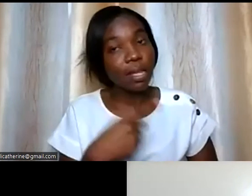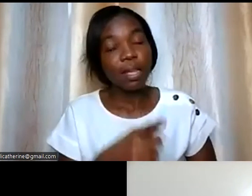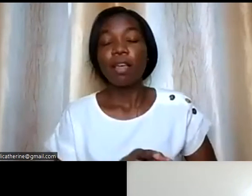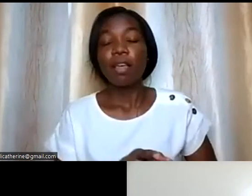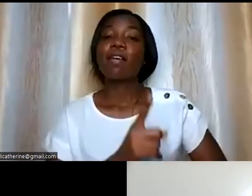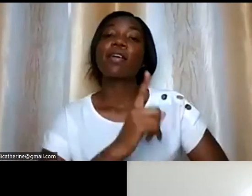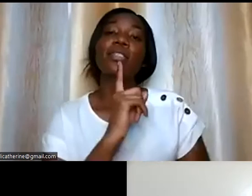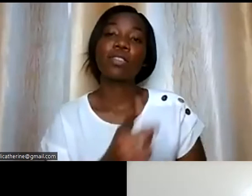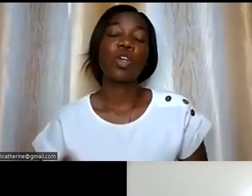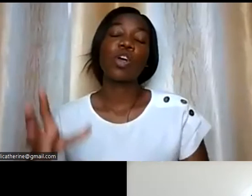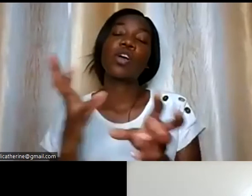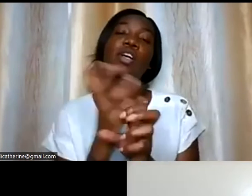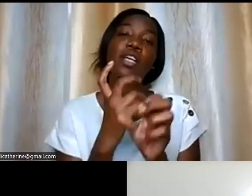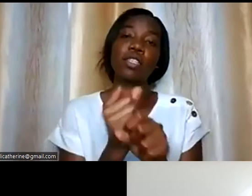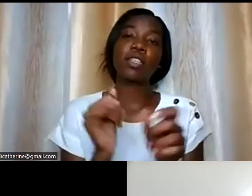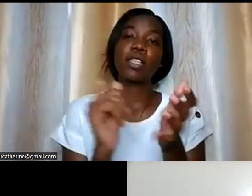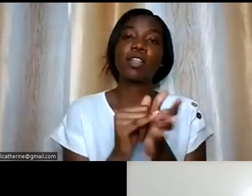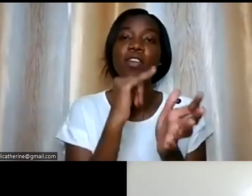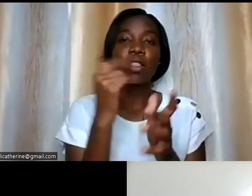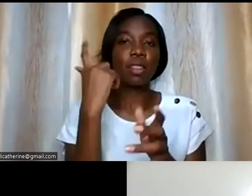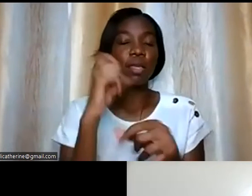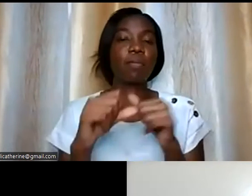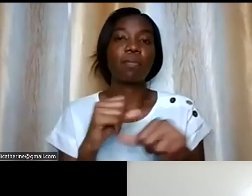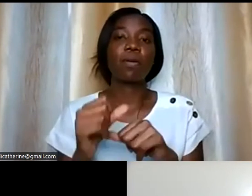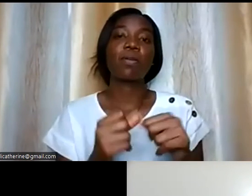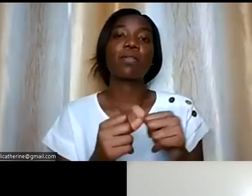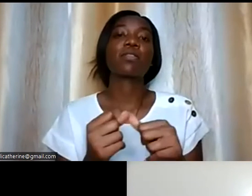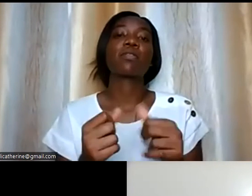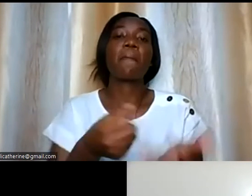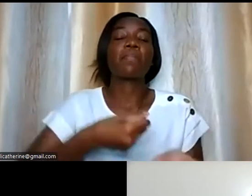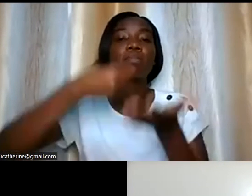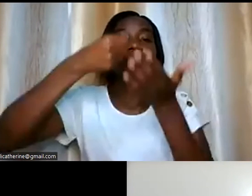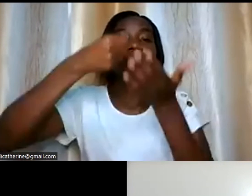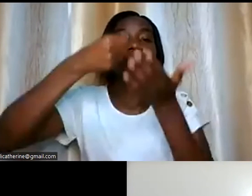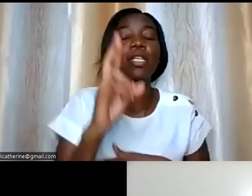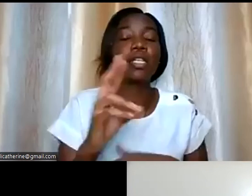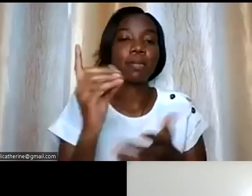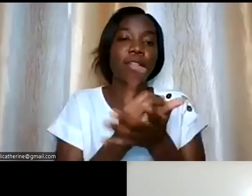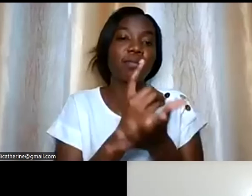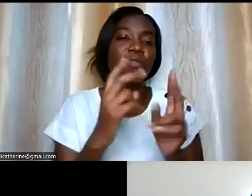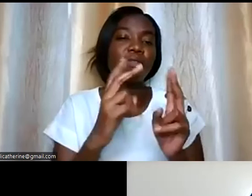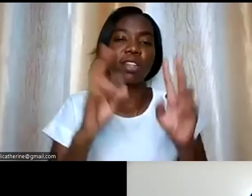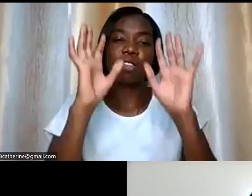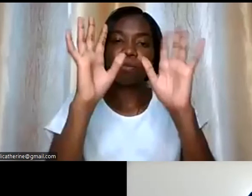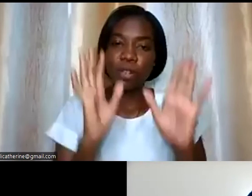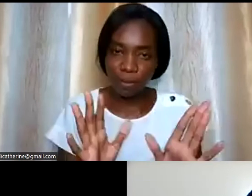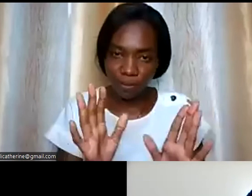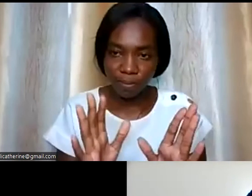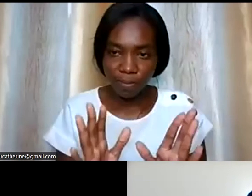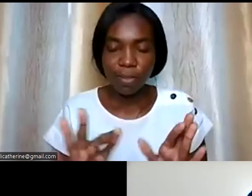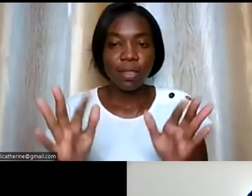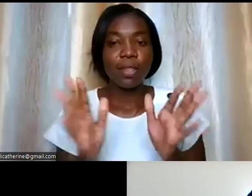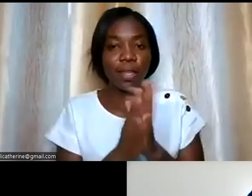for organizations that have not thought about budgeting for the HR department, it is critical. And this is one of the